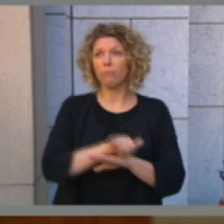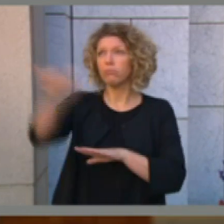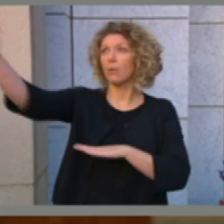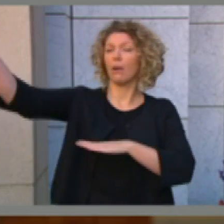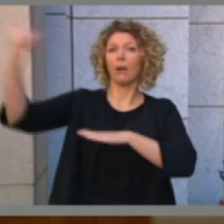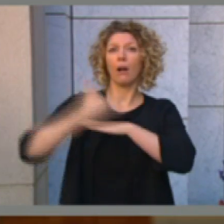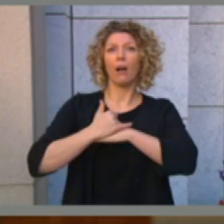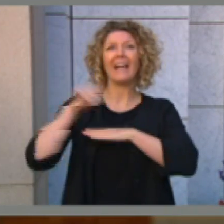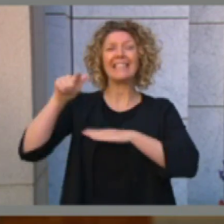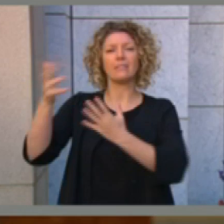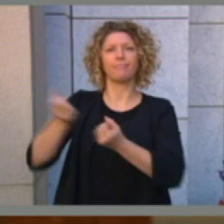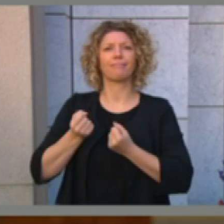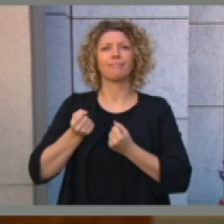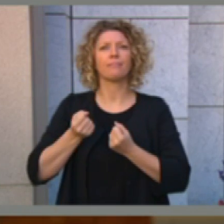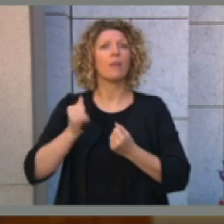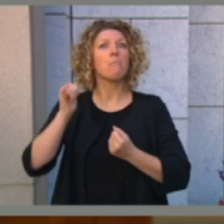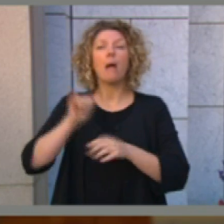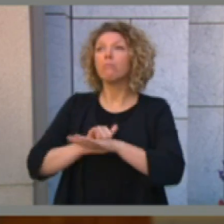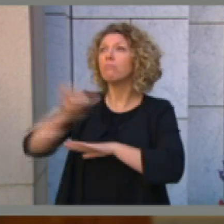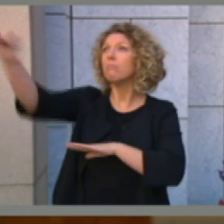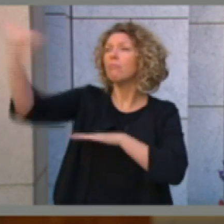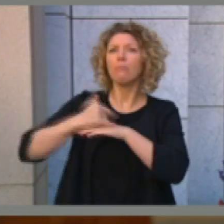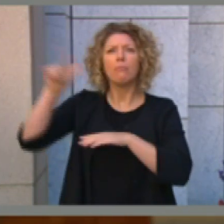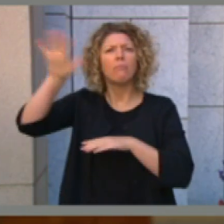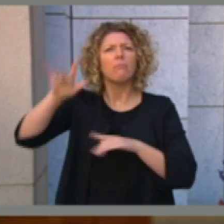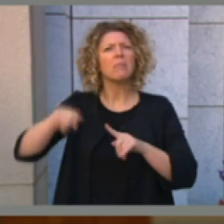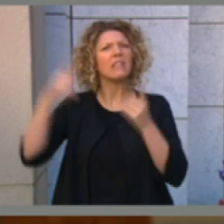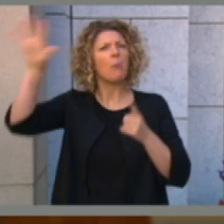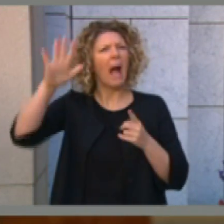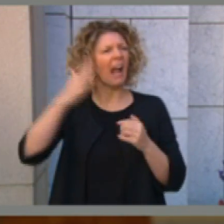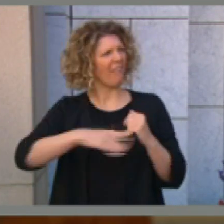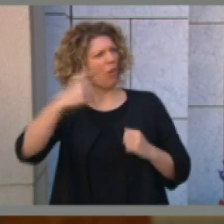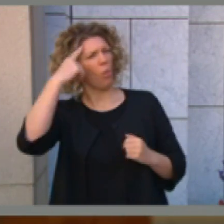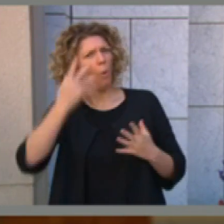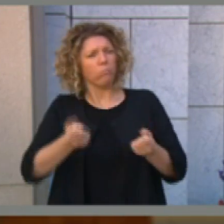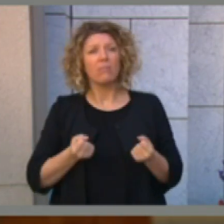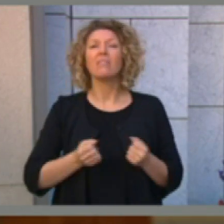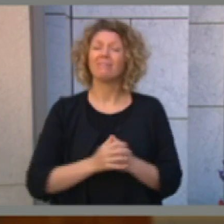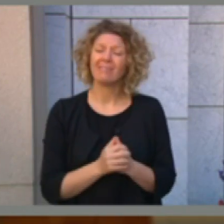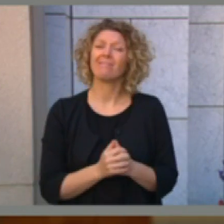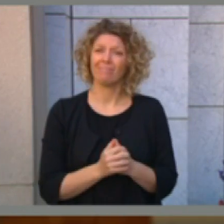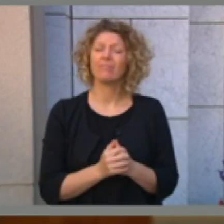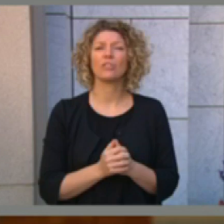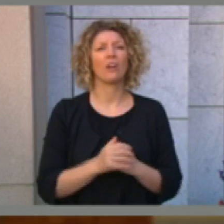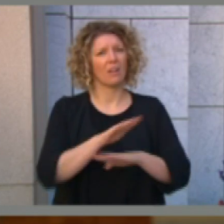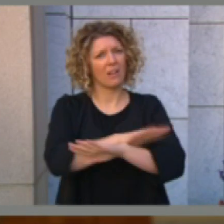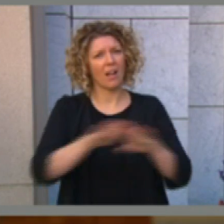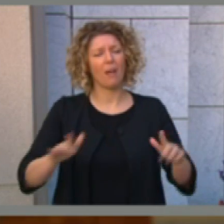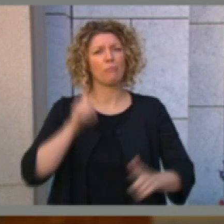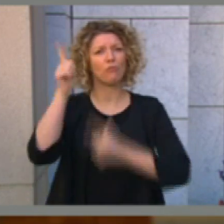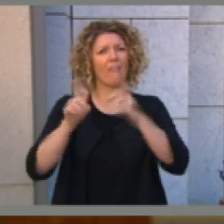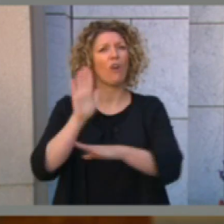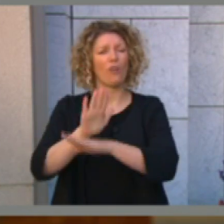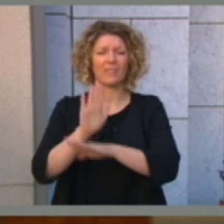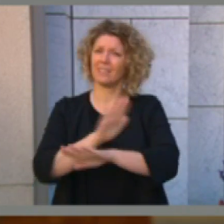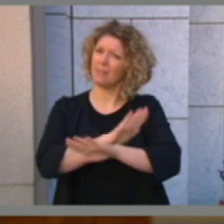many countries that you wouldn't have expected that to be a source. And so it is very important that Australians do not travel abroad at this